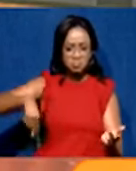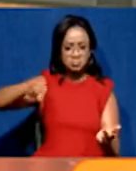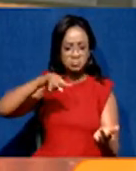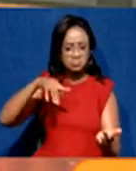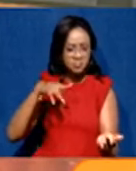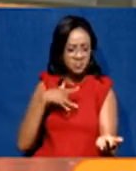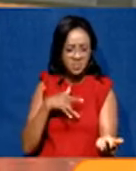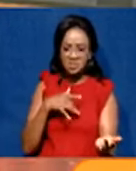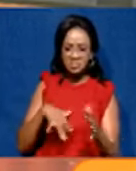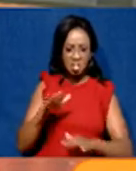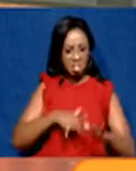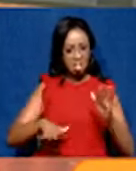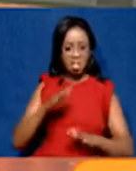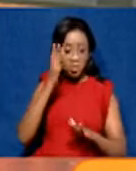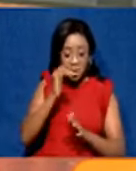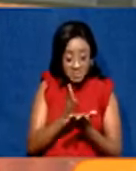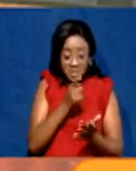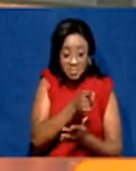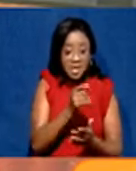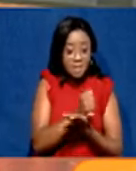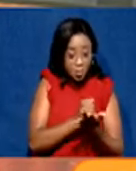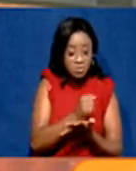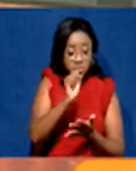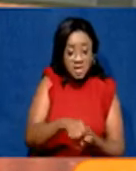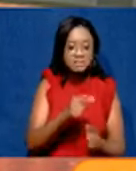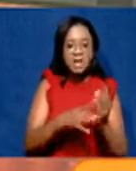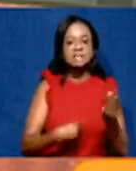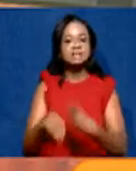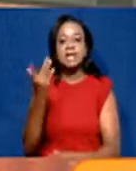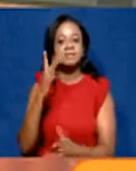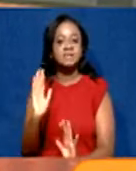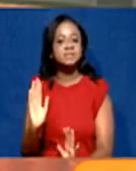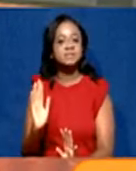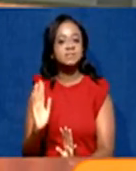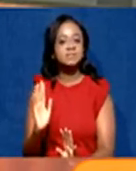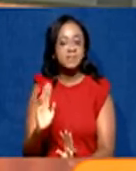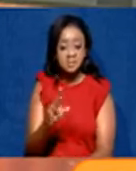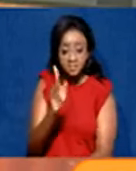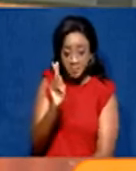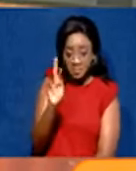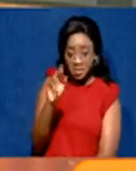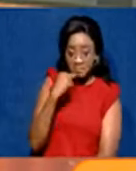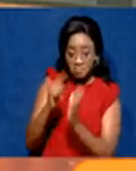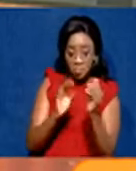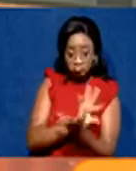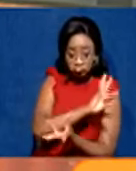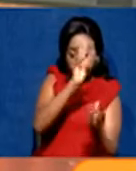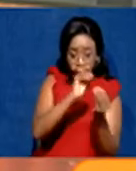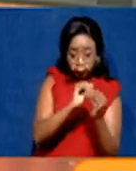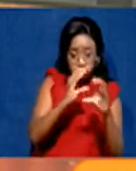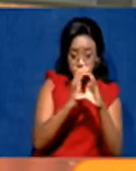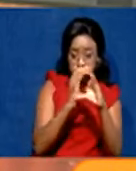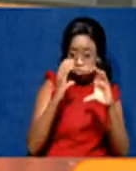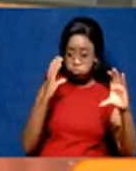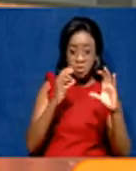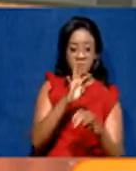that some may have been cleared for sale. Now, according to KRA, out of the 46 containers